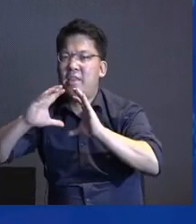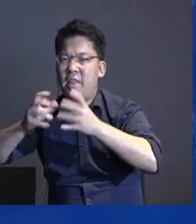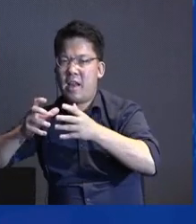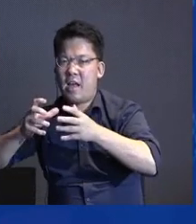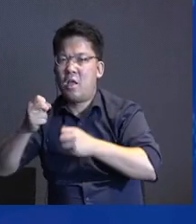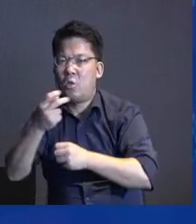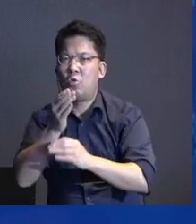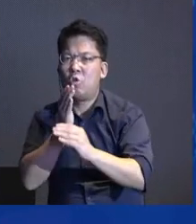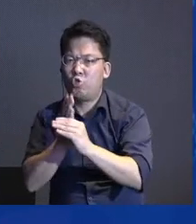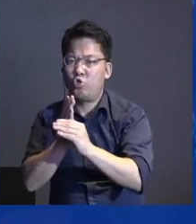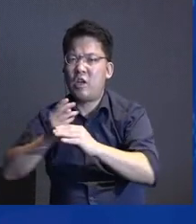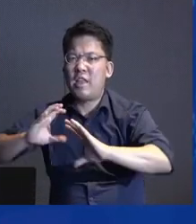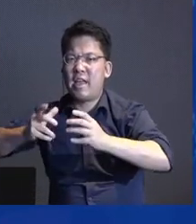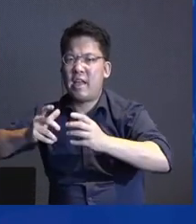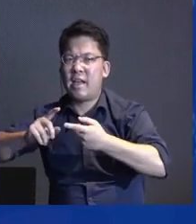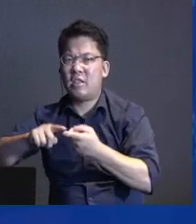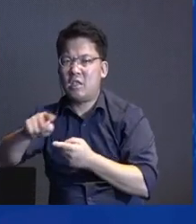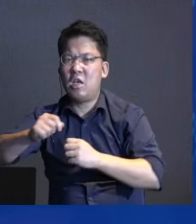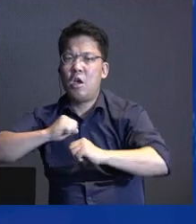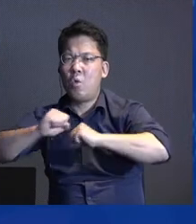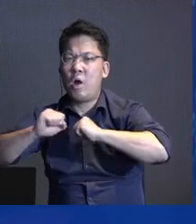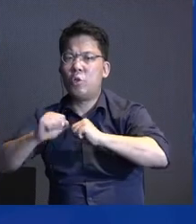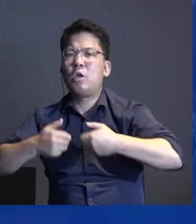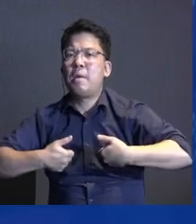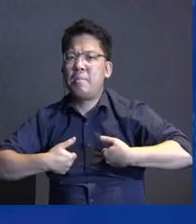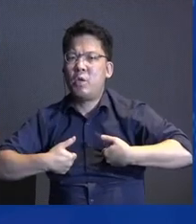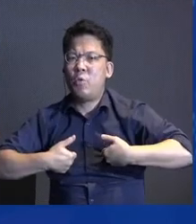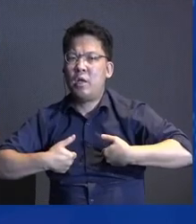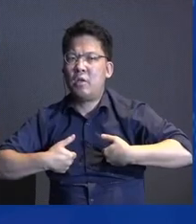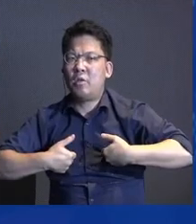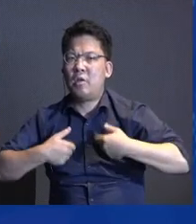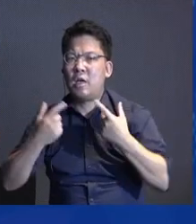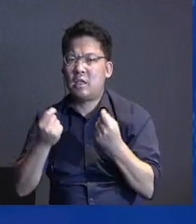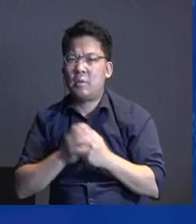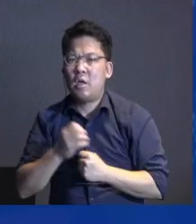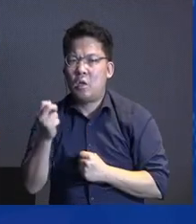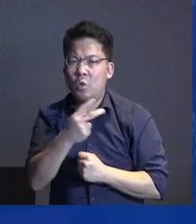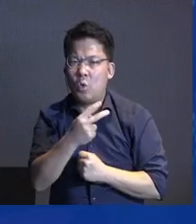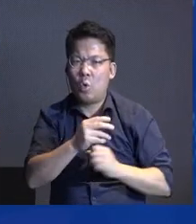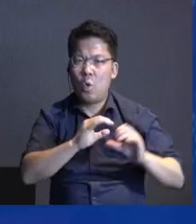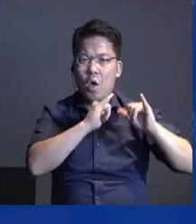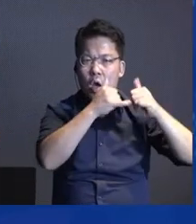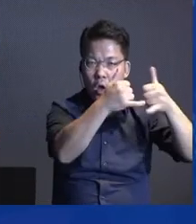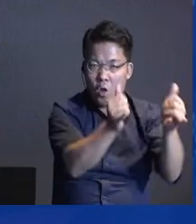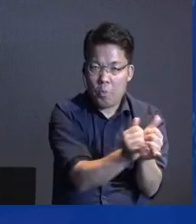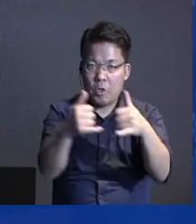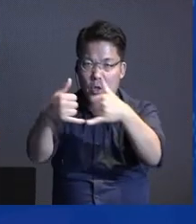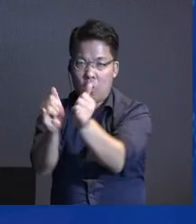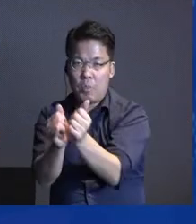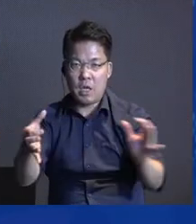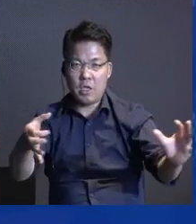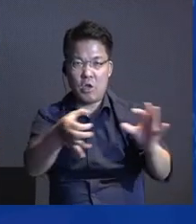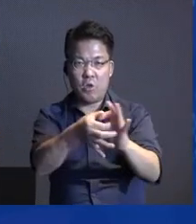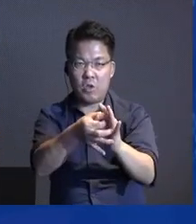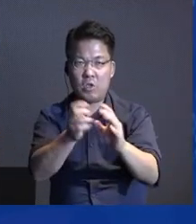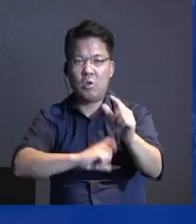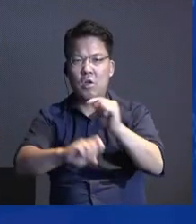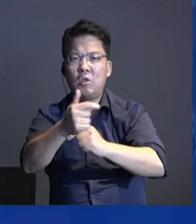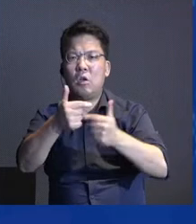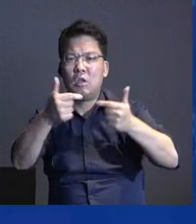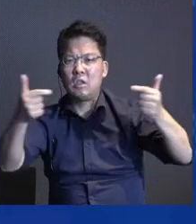and improved the link between the community and local authority and other stakeholders. And it focuses